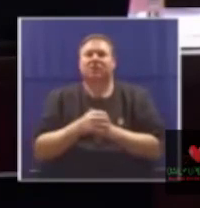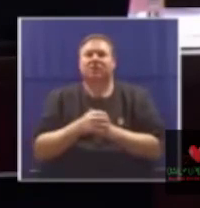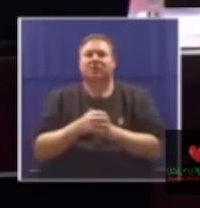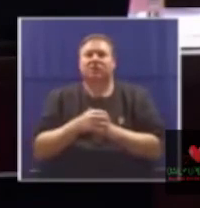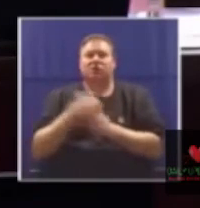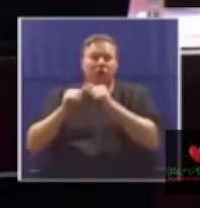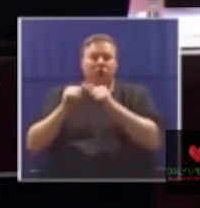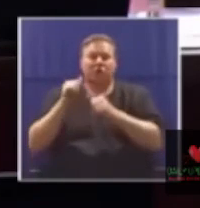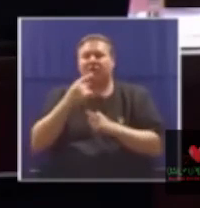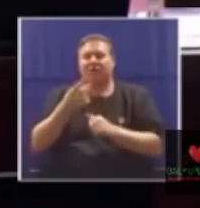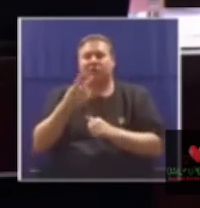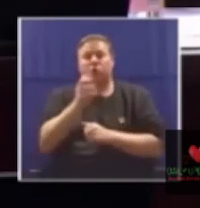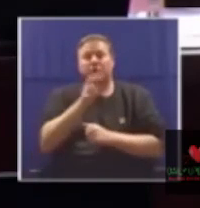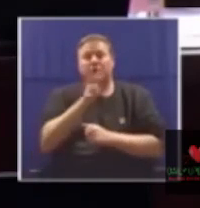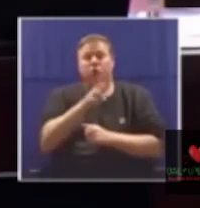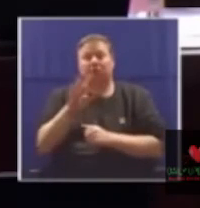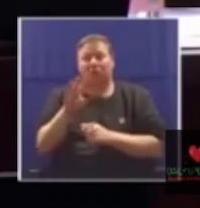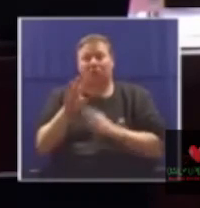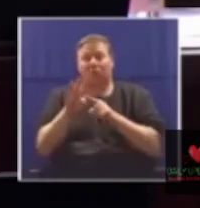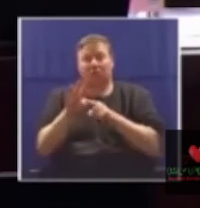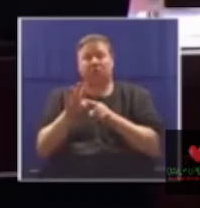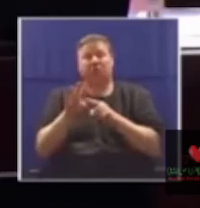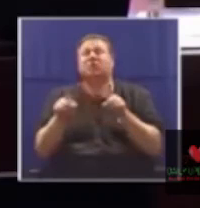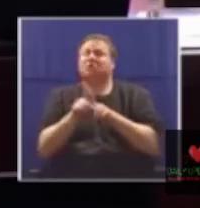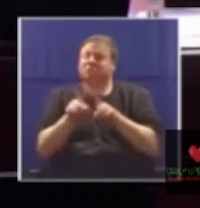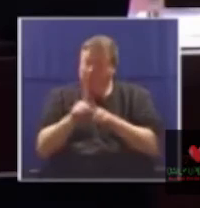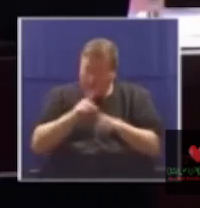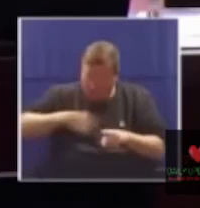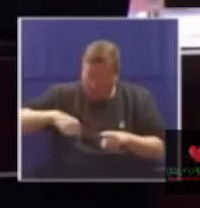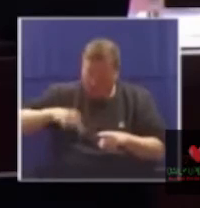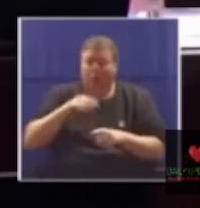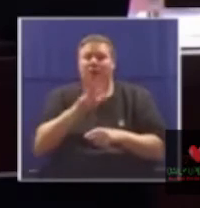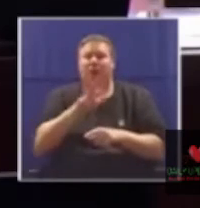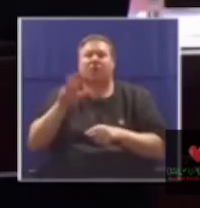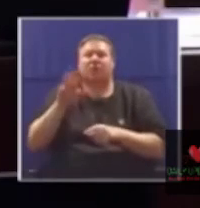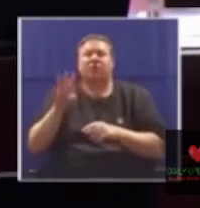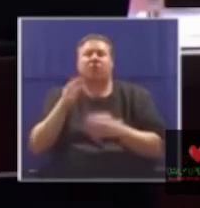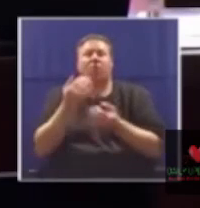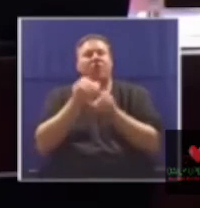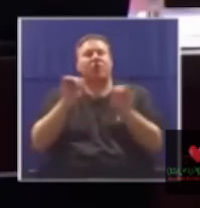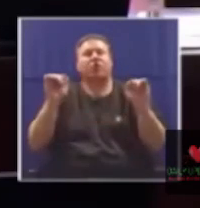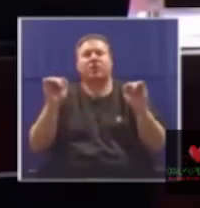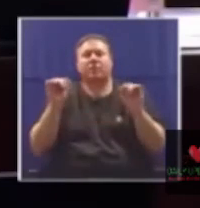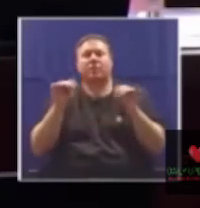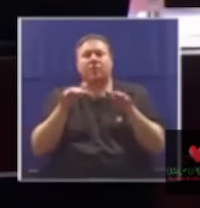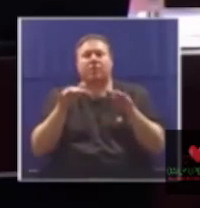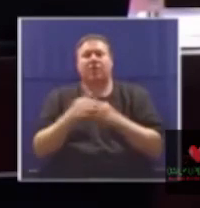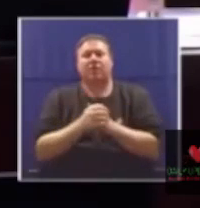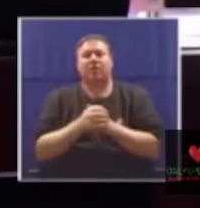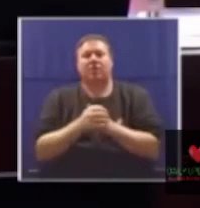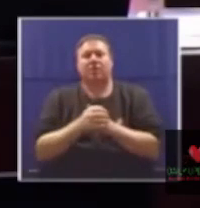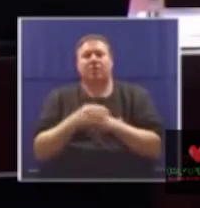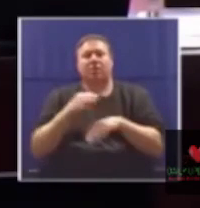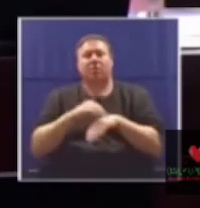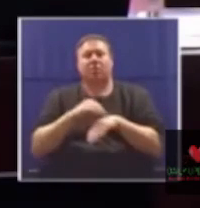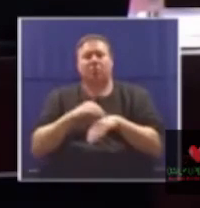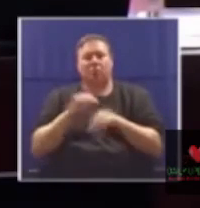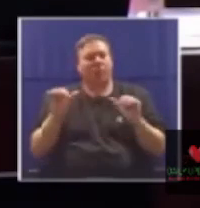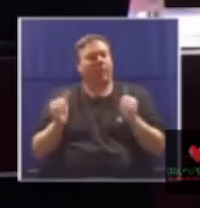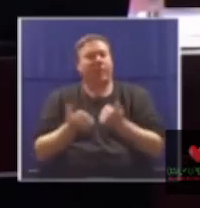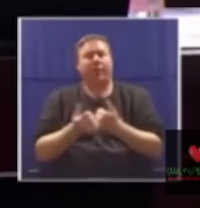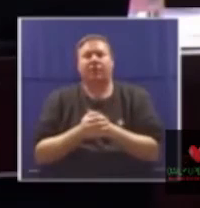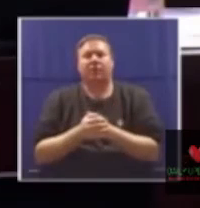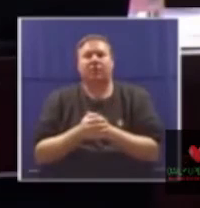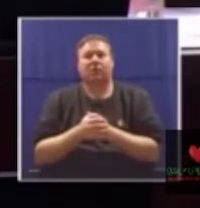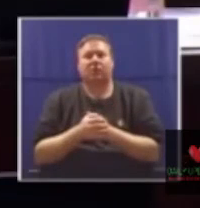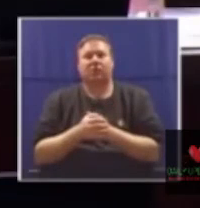2024 is going to be our 1994. We're going to liberate our people far much more emphatically.